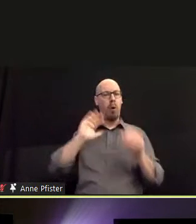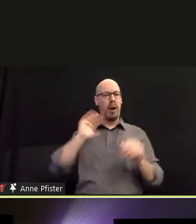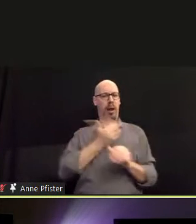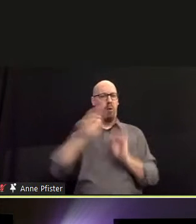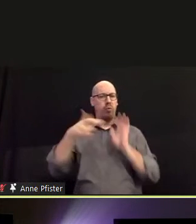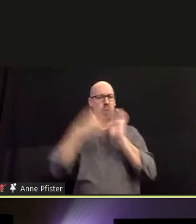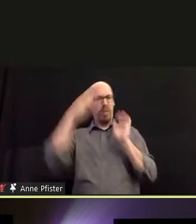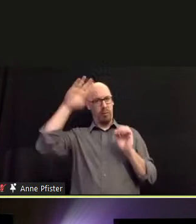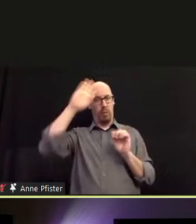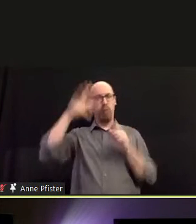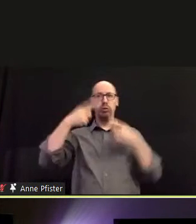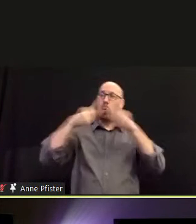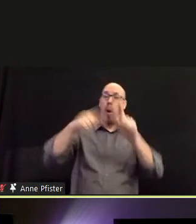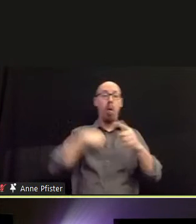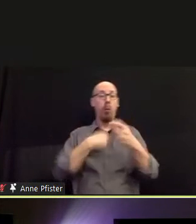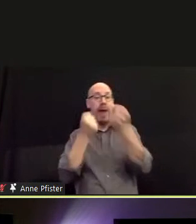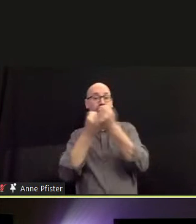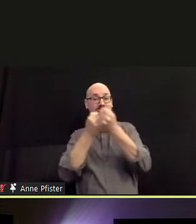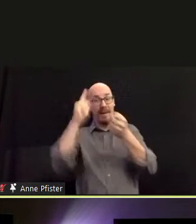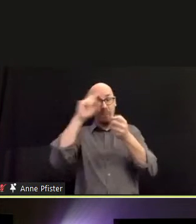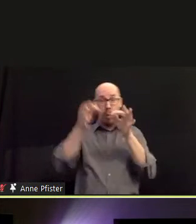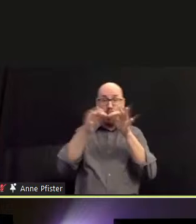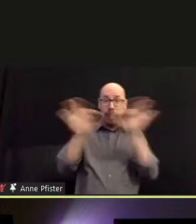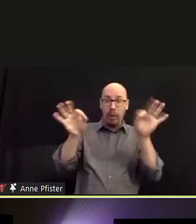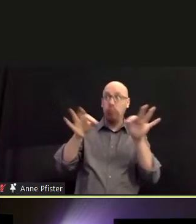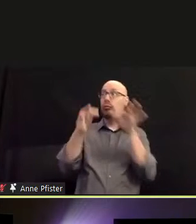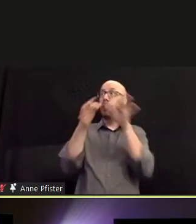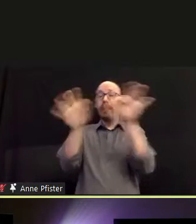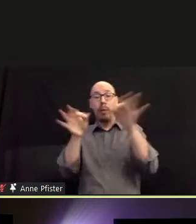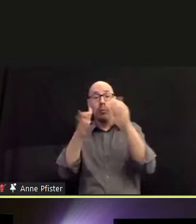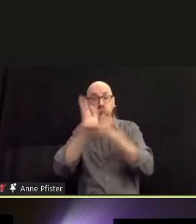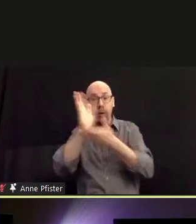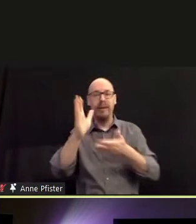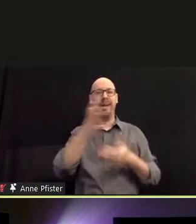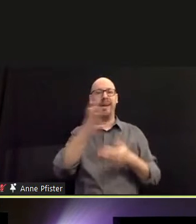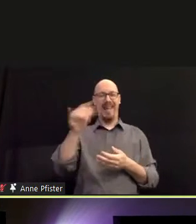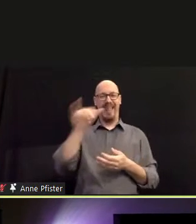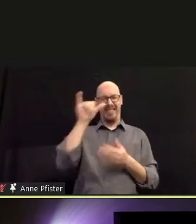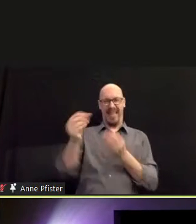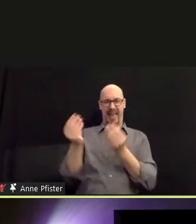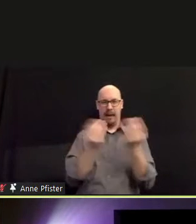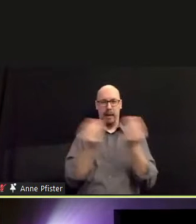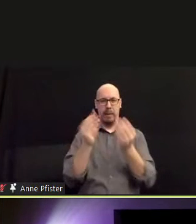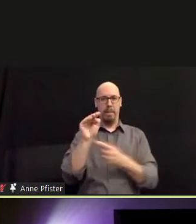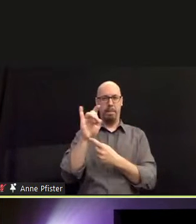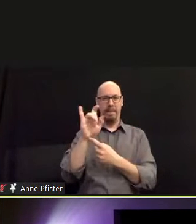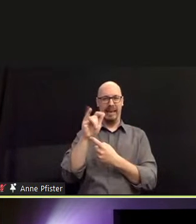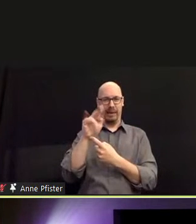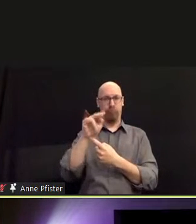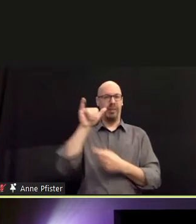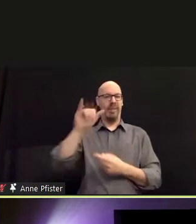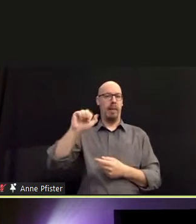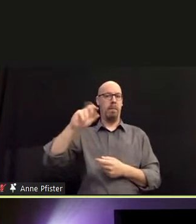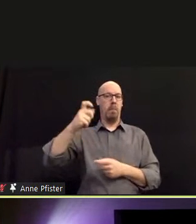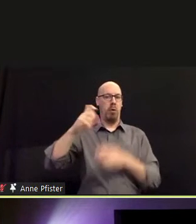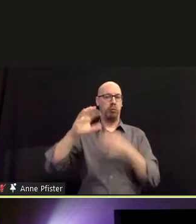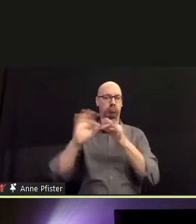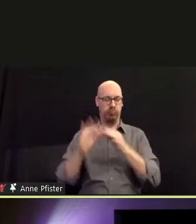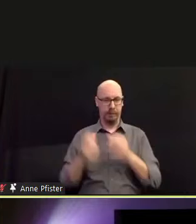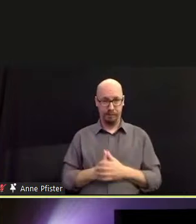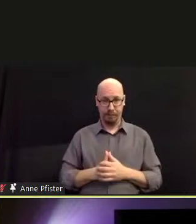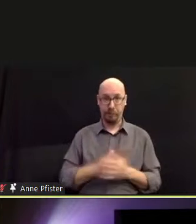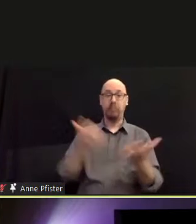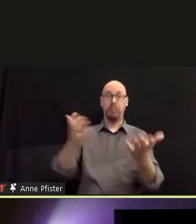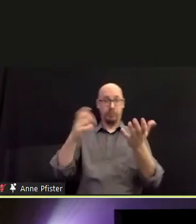for language and language rights, and the mediation that Marx talks about. The voices of